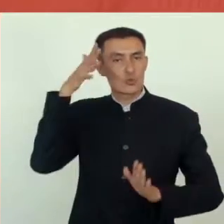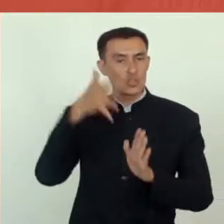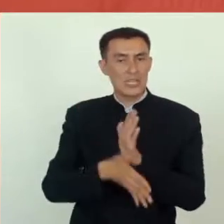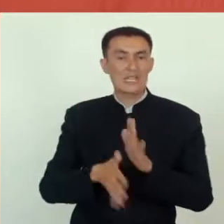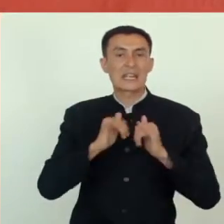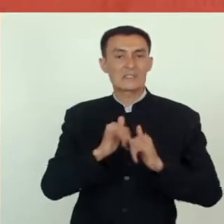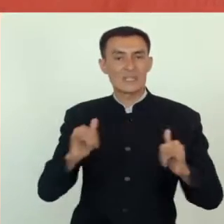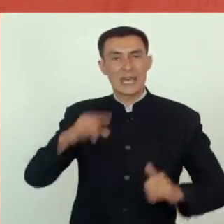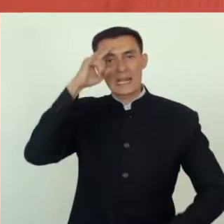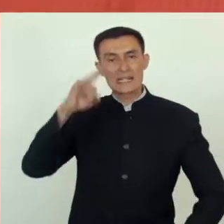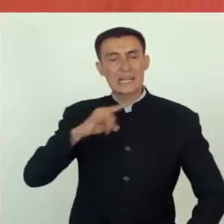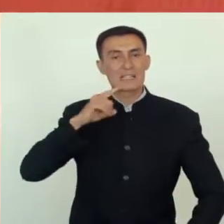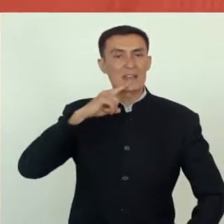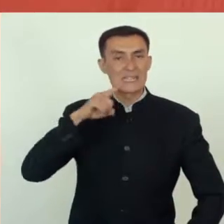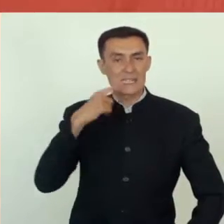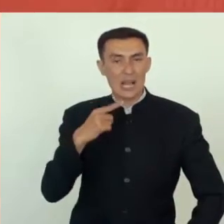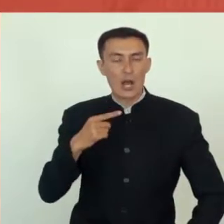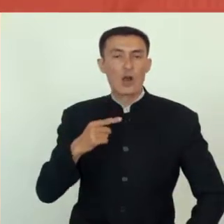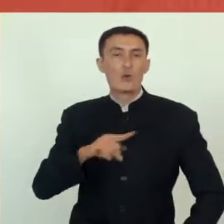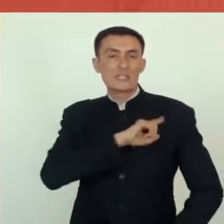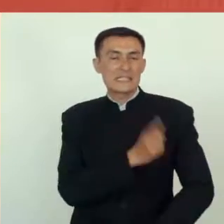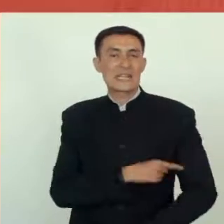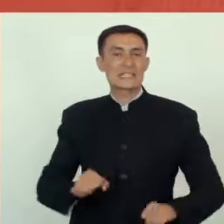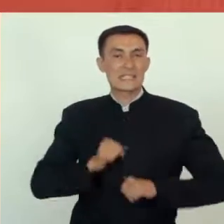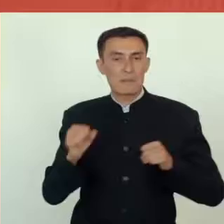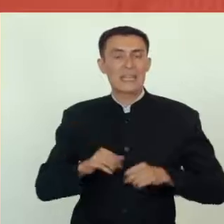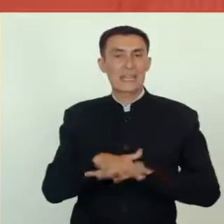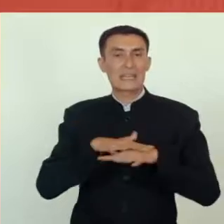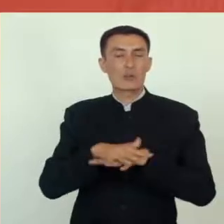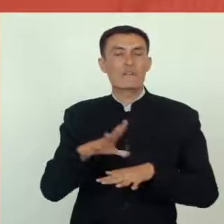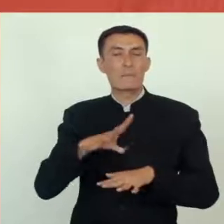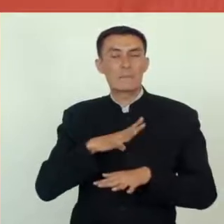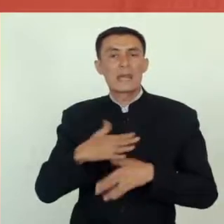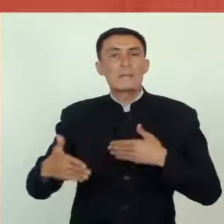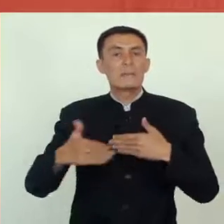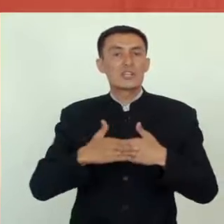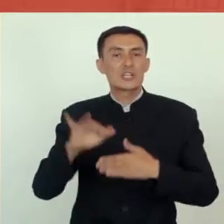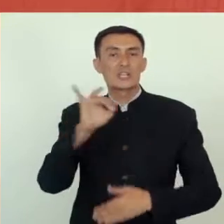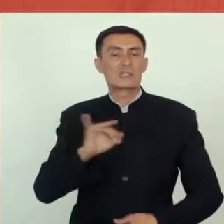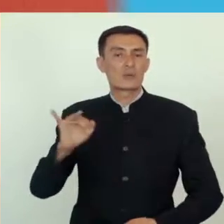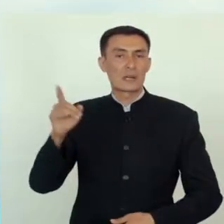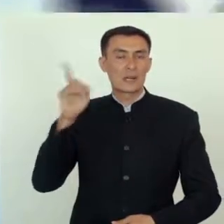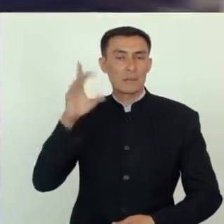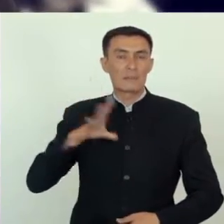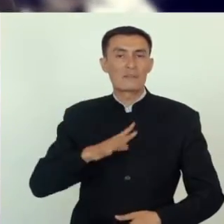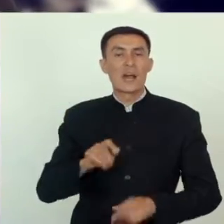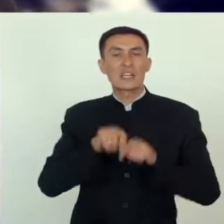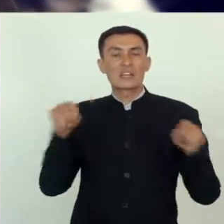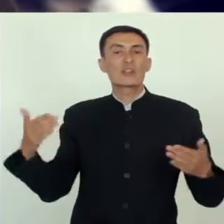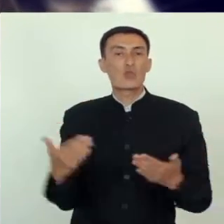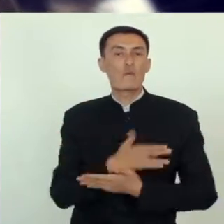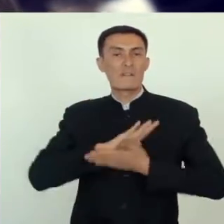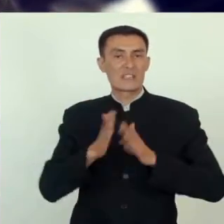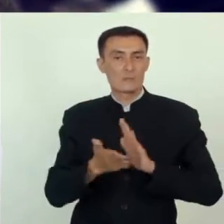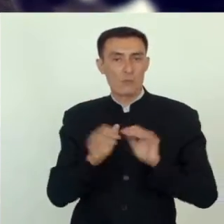people's desire to be closer to their national roots, and it opens up new horizons and avoids any new risk of a decline in